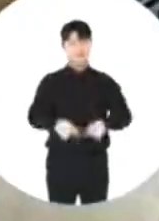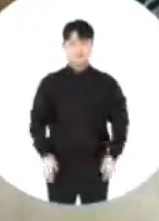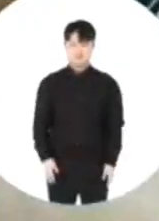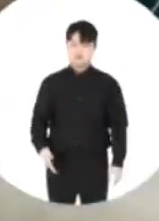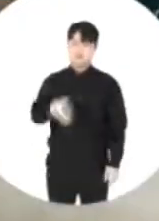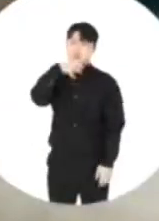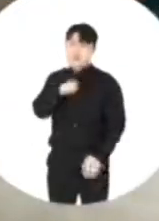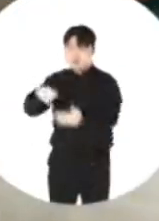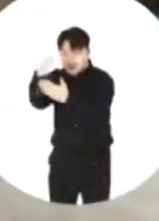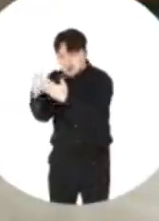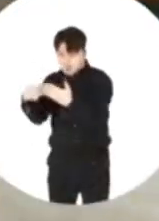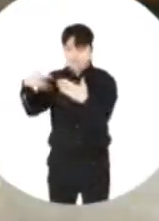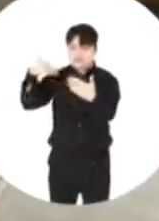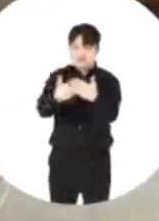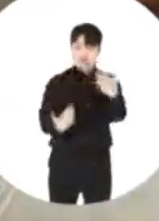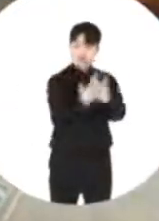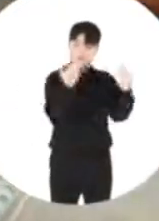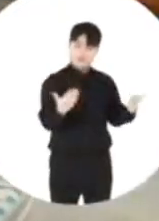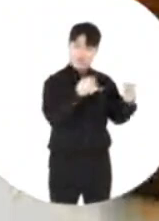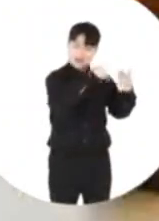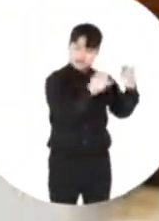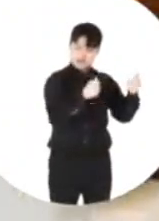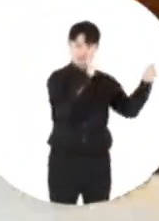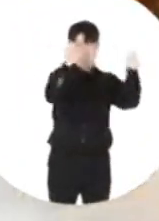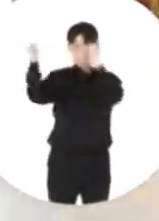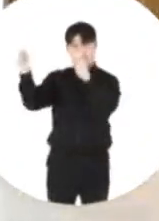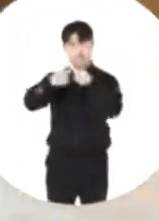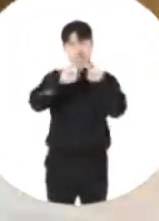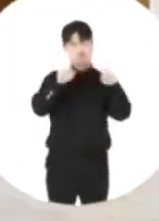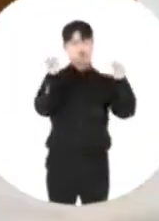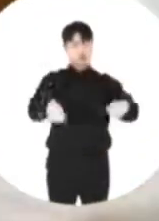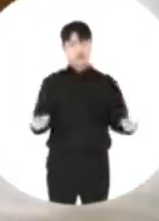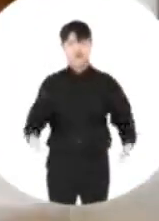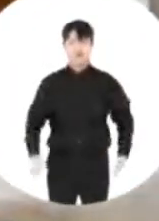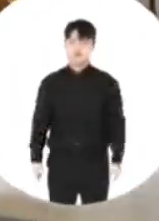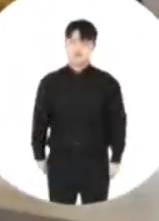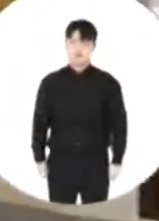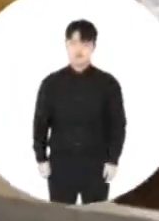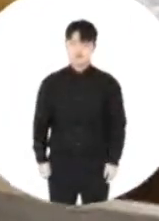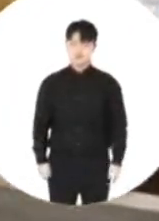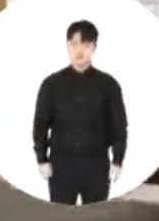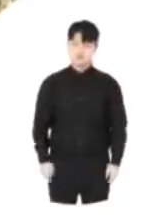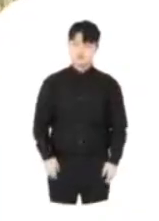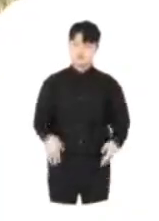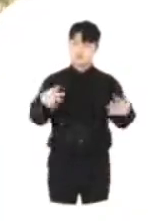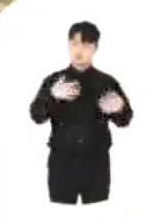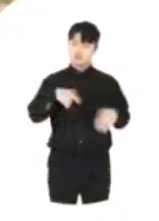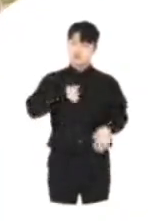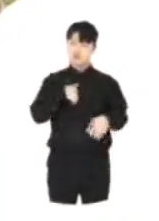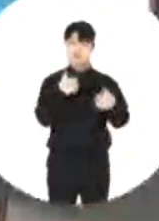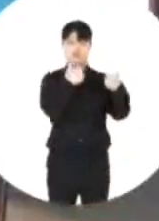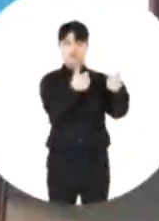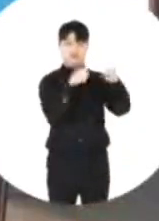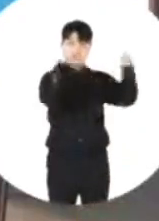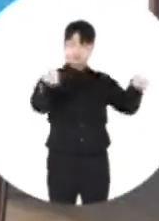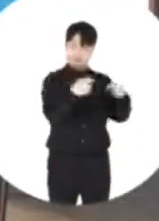classics to contemporary, bring your favorite pieces home. This is the frame's invitation to you to turn any space in